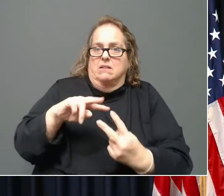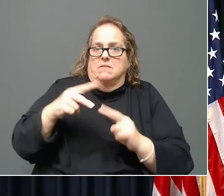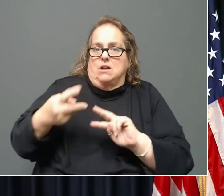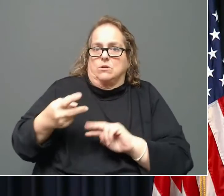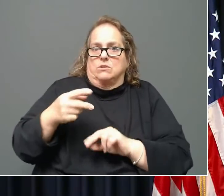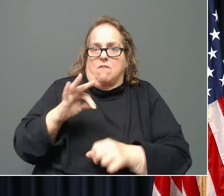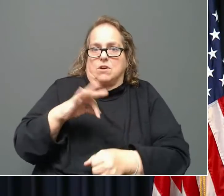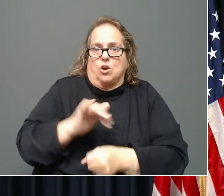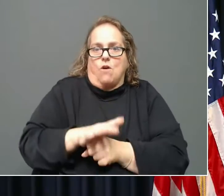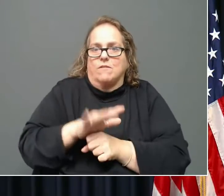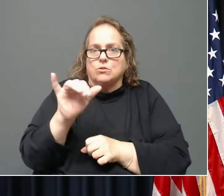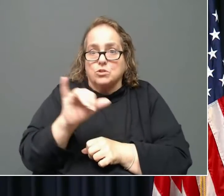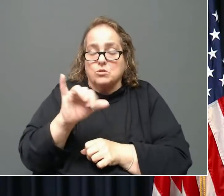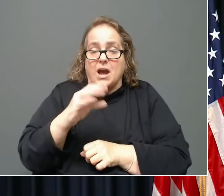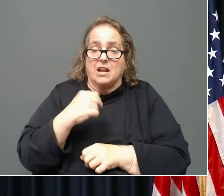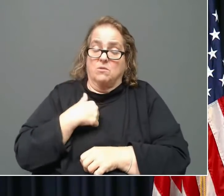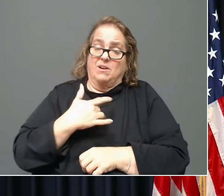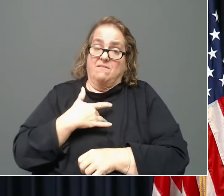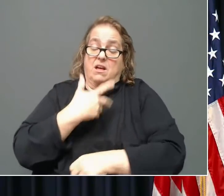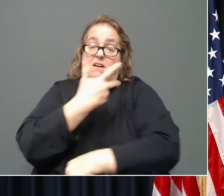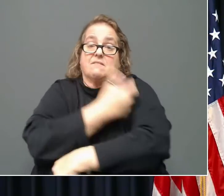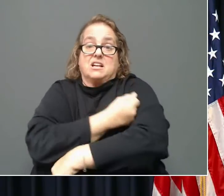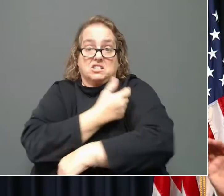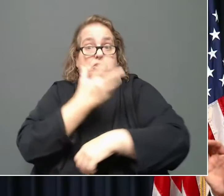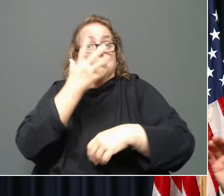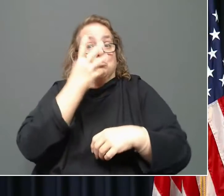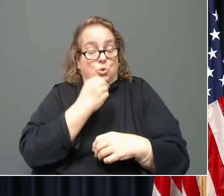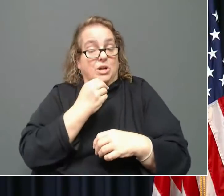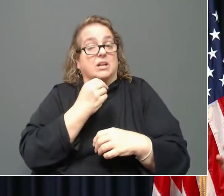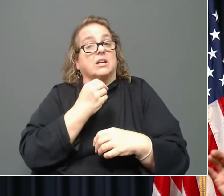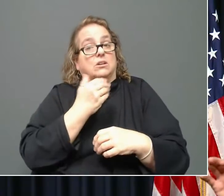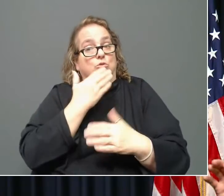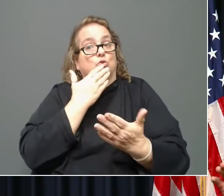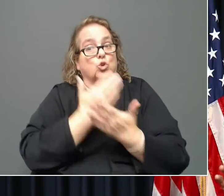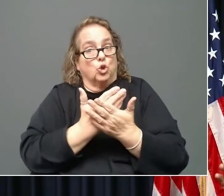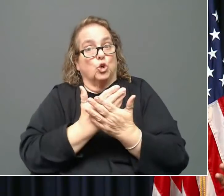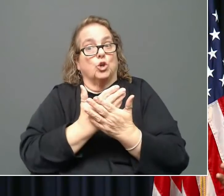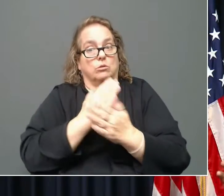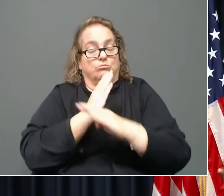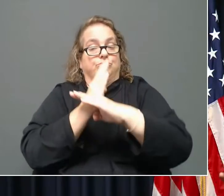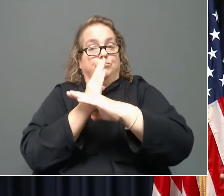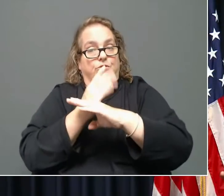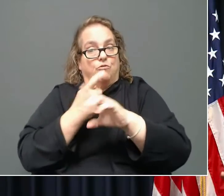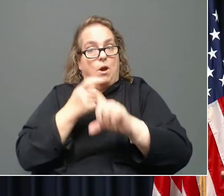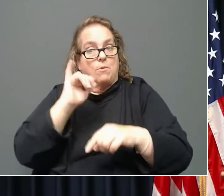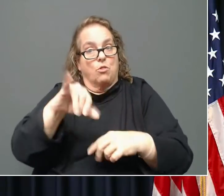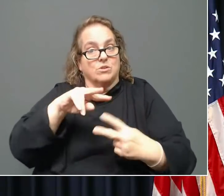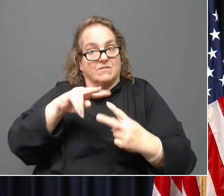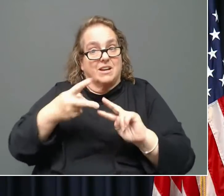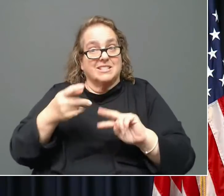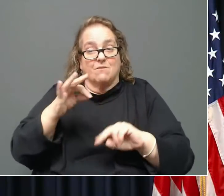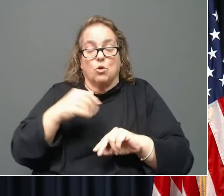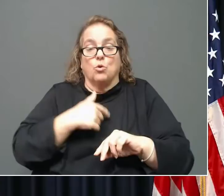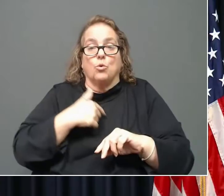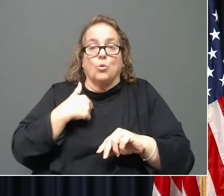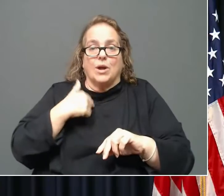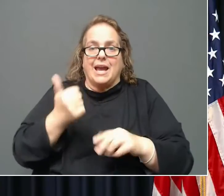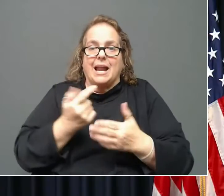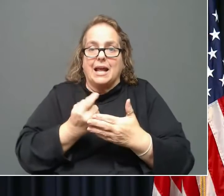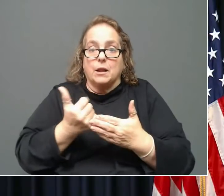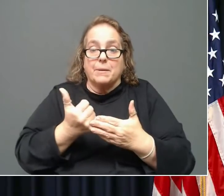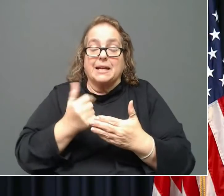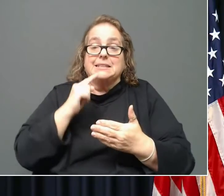are pretty effective against these variants. Again, if they just eliminate serious illness, that's the way we defeat